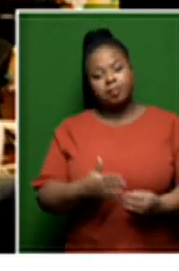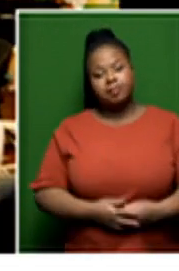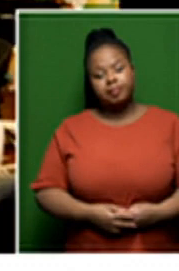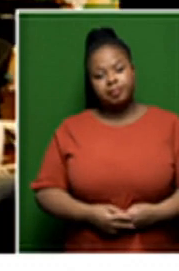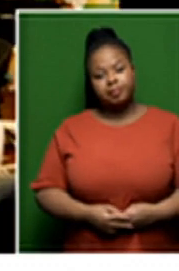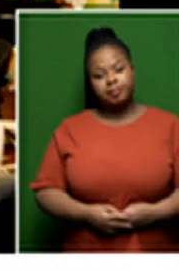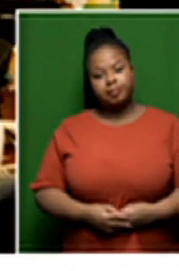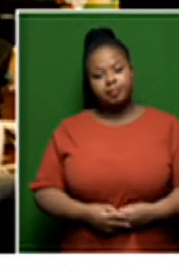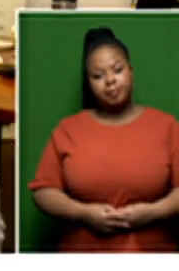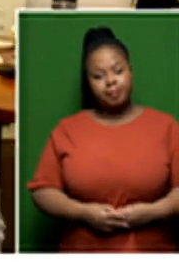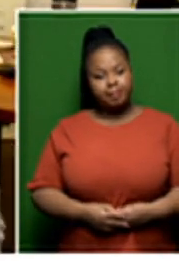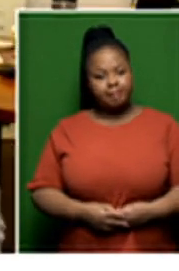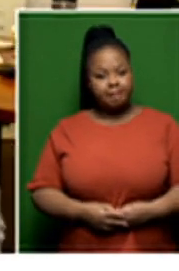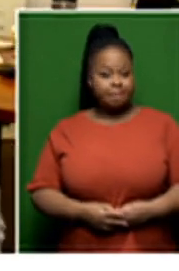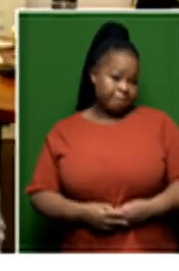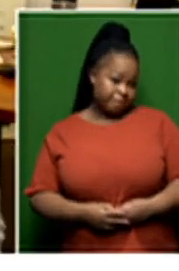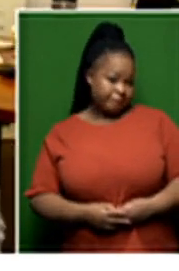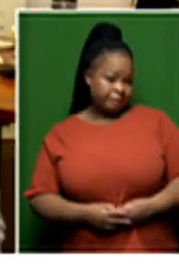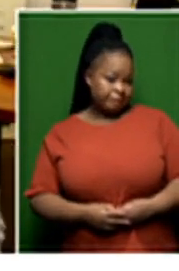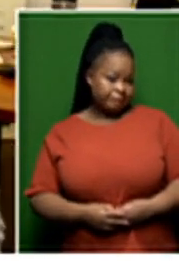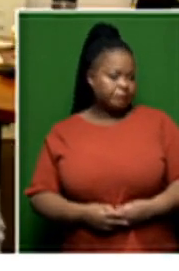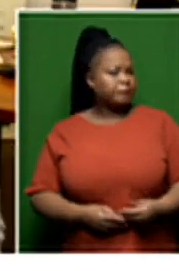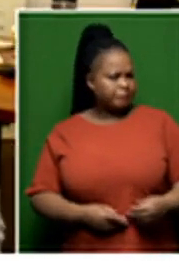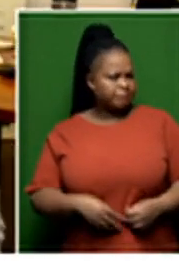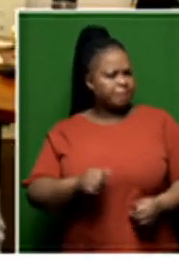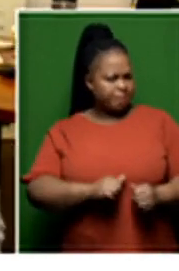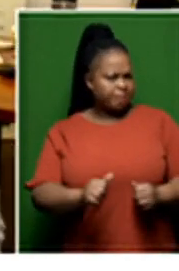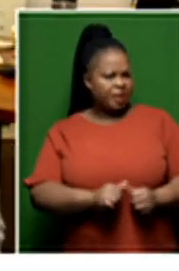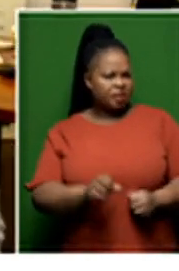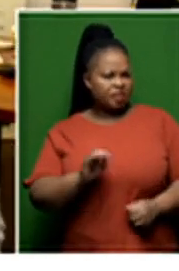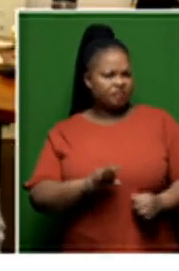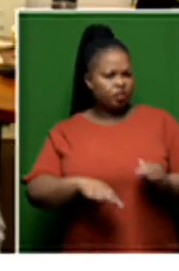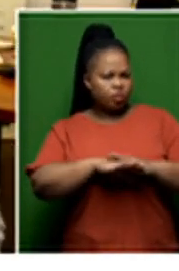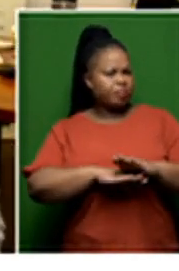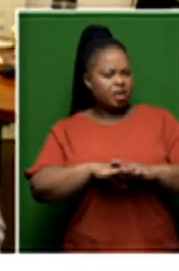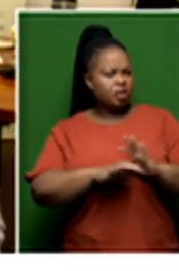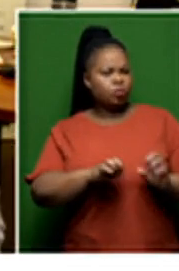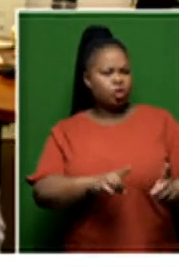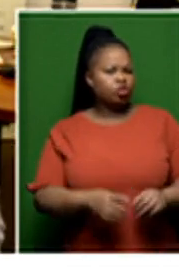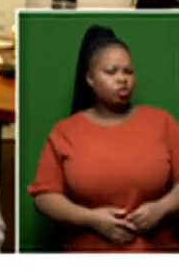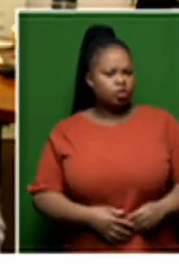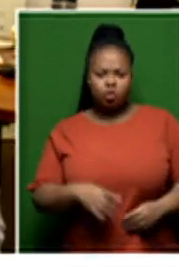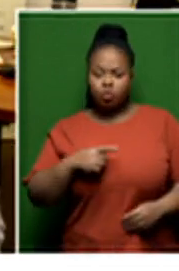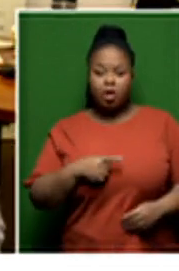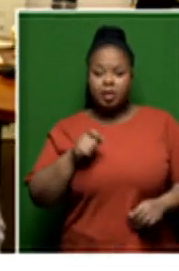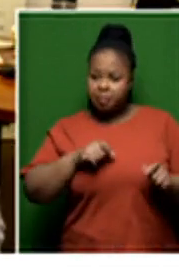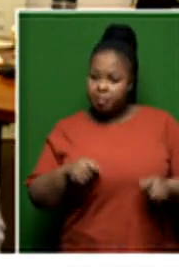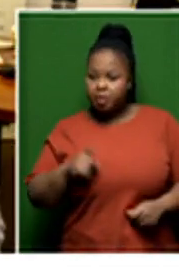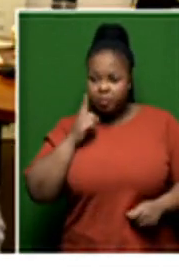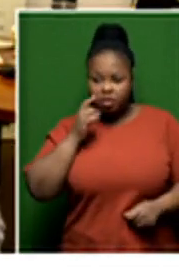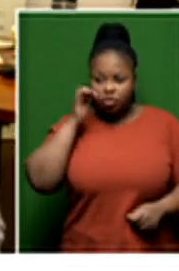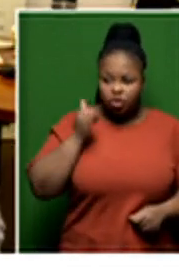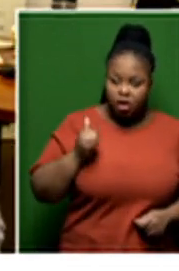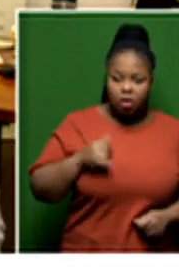schools. It would have been laudable had it not been basic, in fact, that people actually check on these things. To